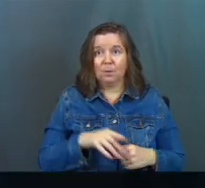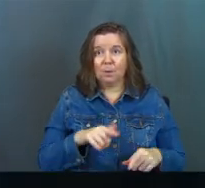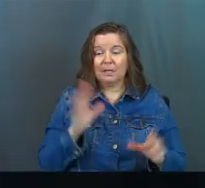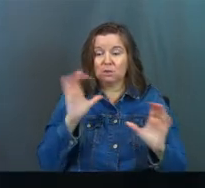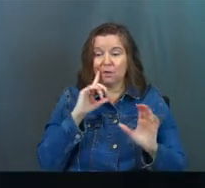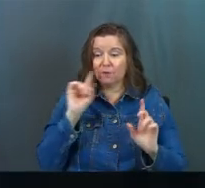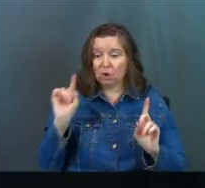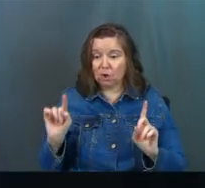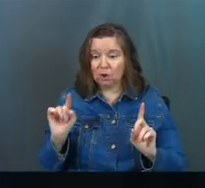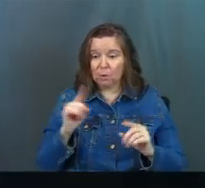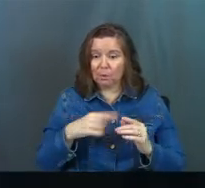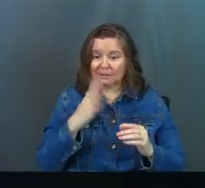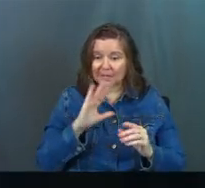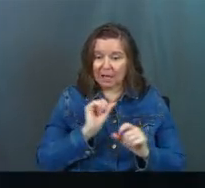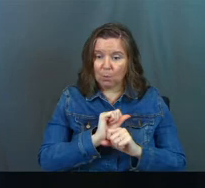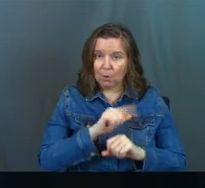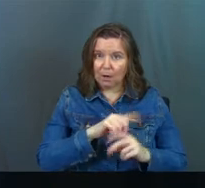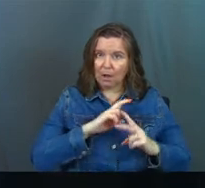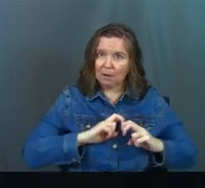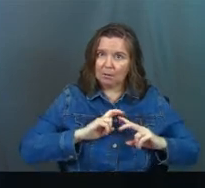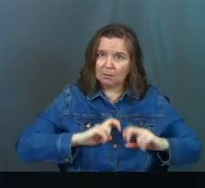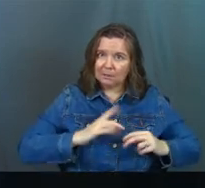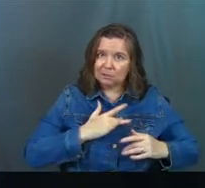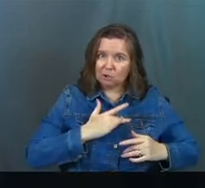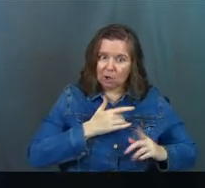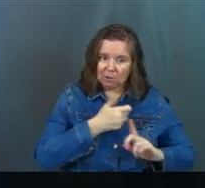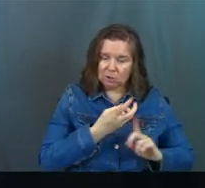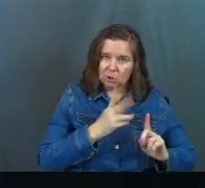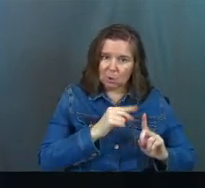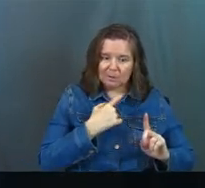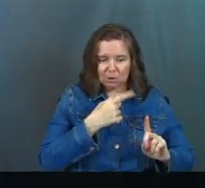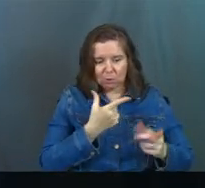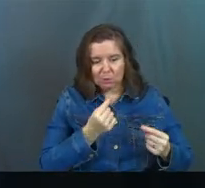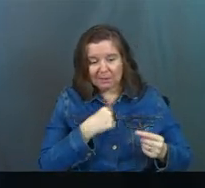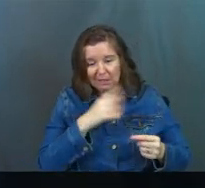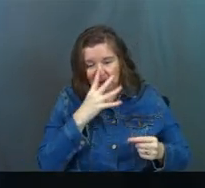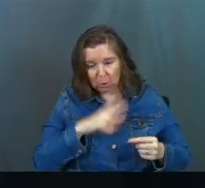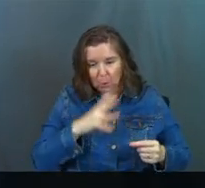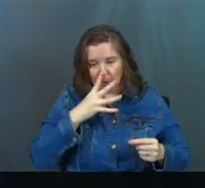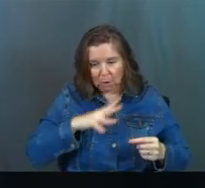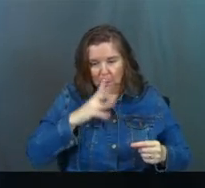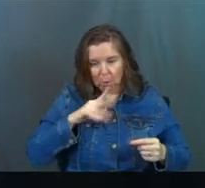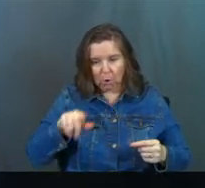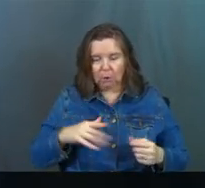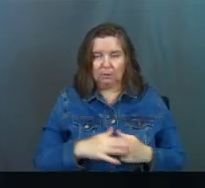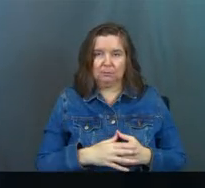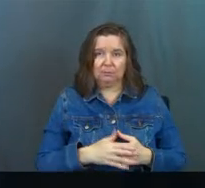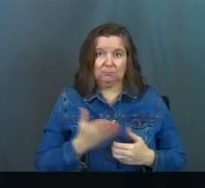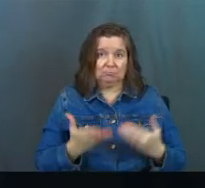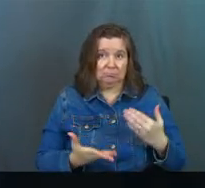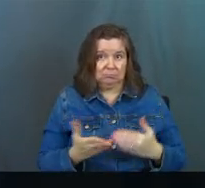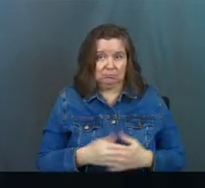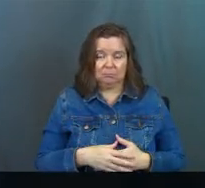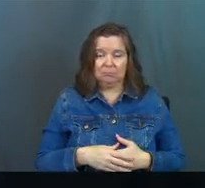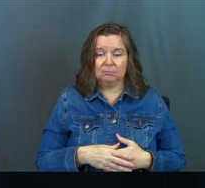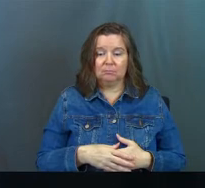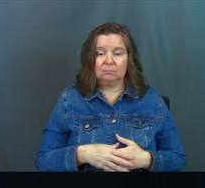While he was searching for her, was God working on Hosea's heart and saying, you know, you did ignore her all those times?